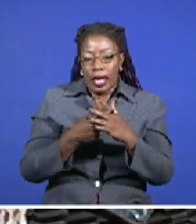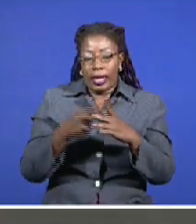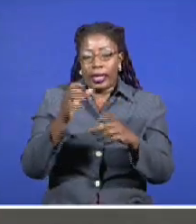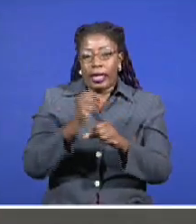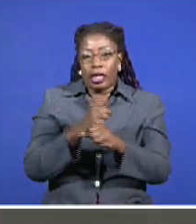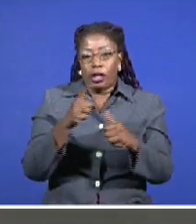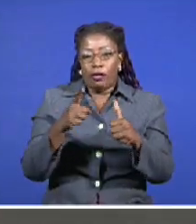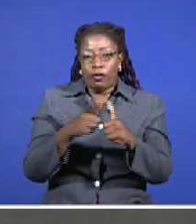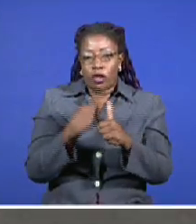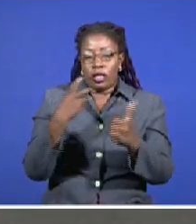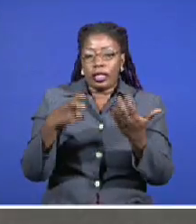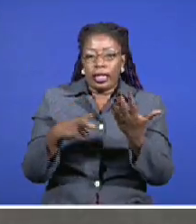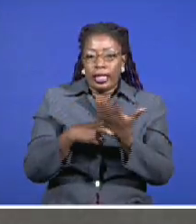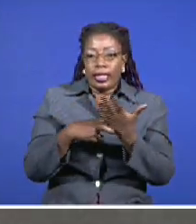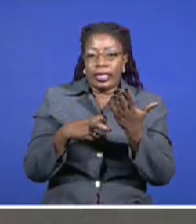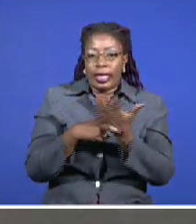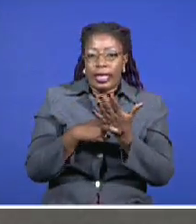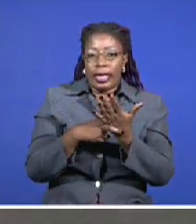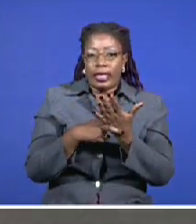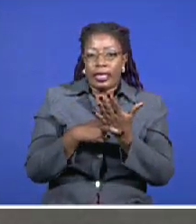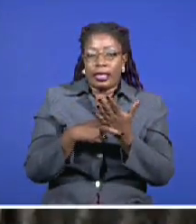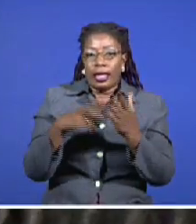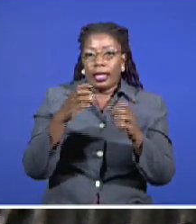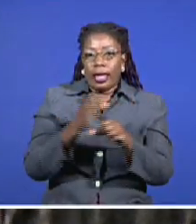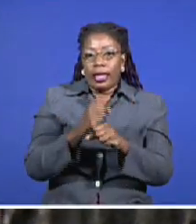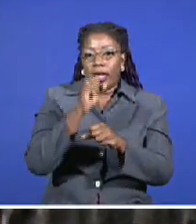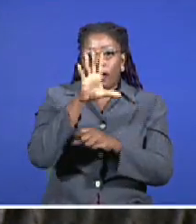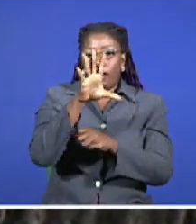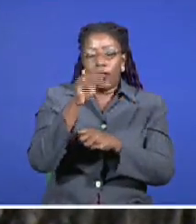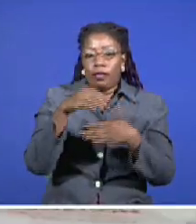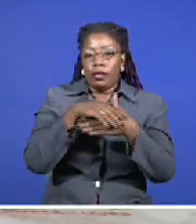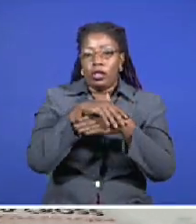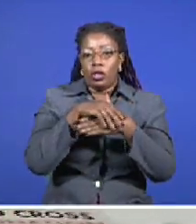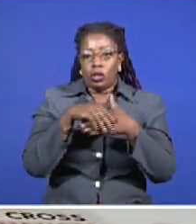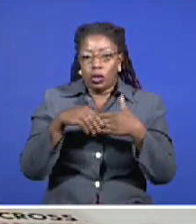first tickets, buying $50 worth of her own.